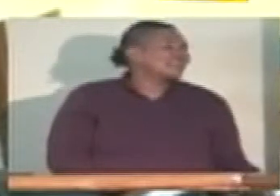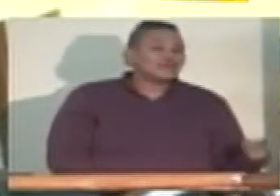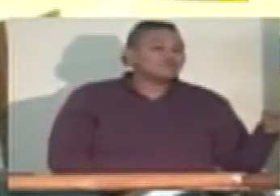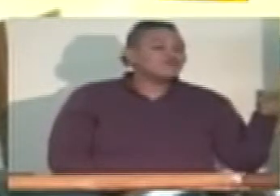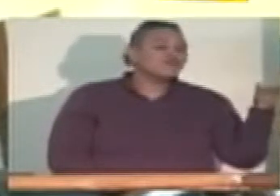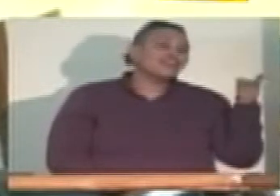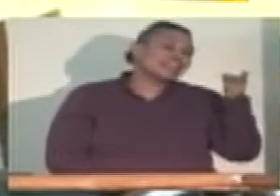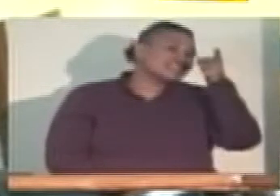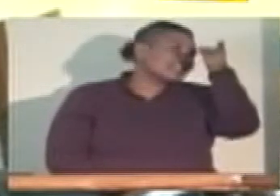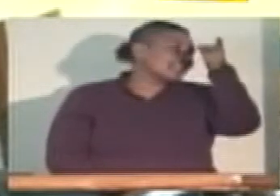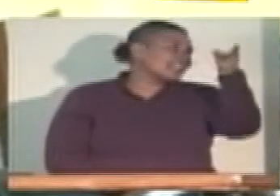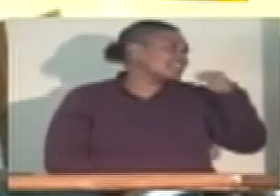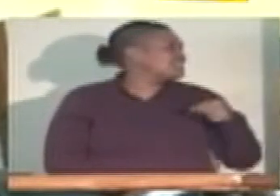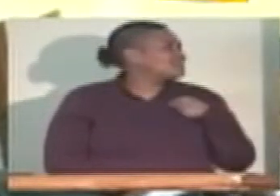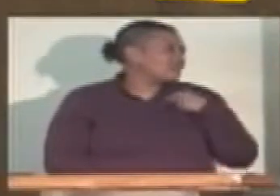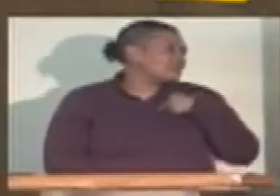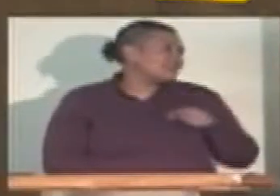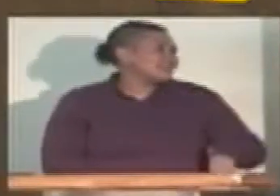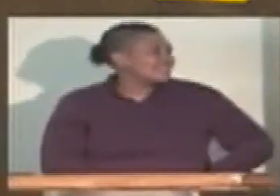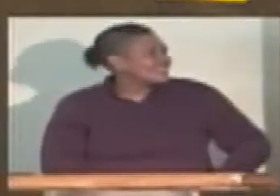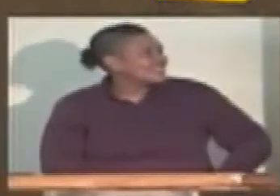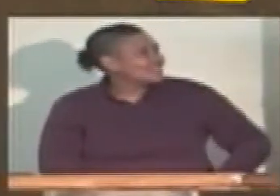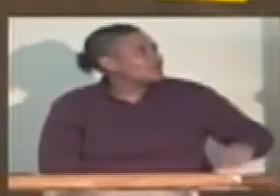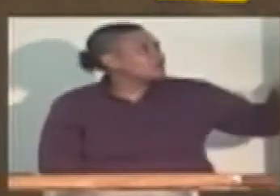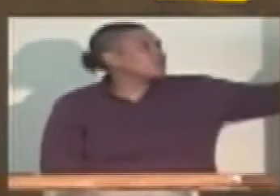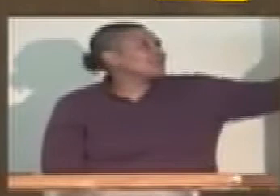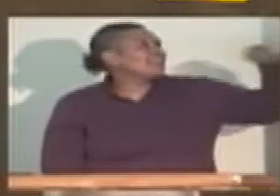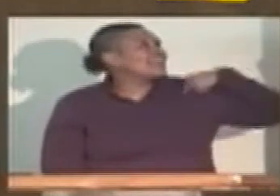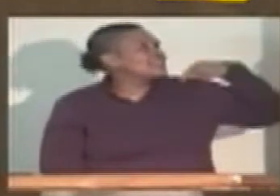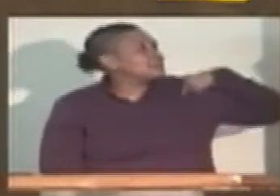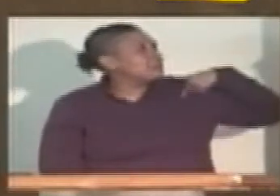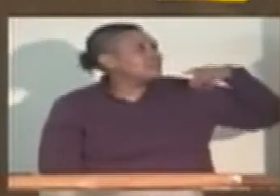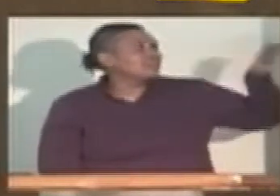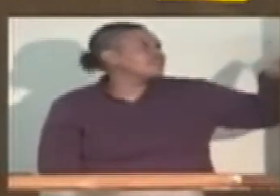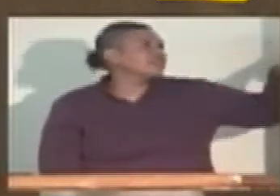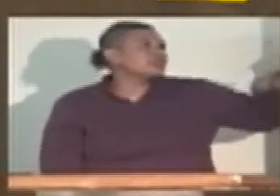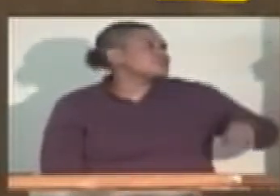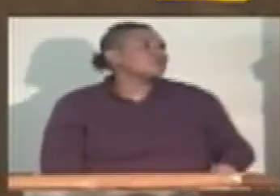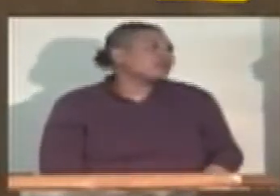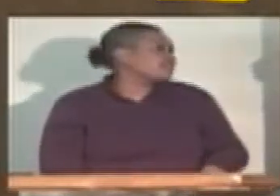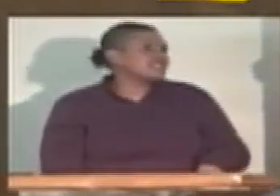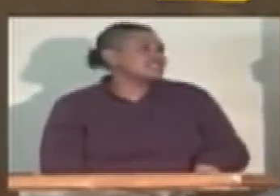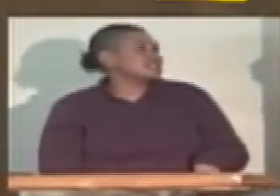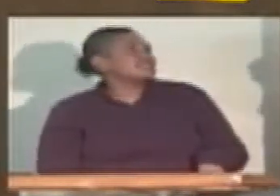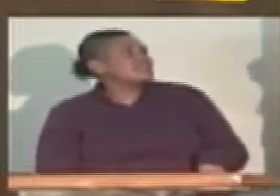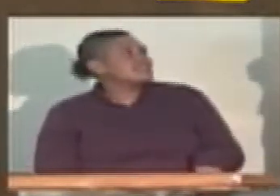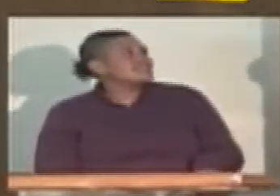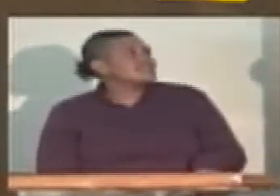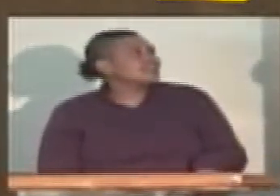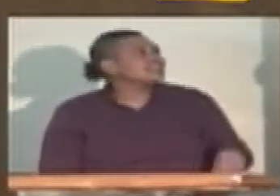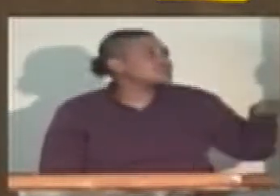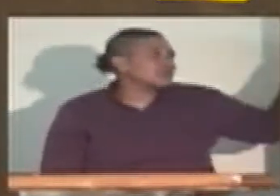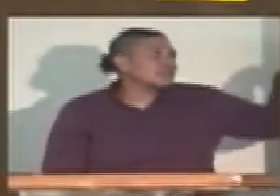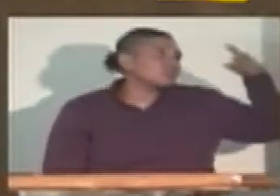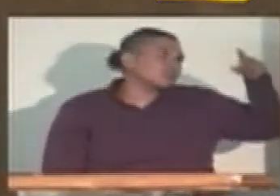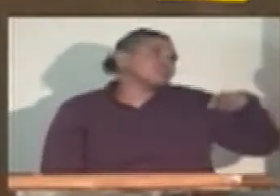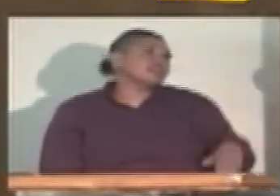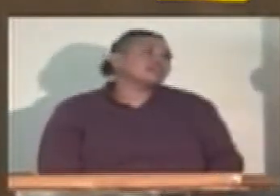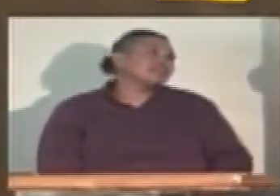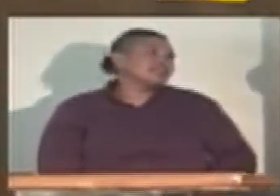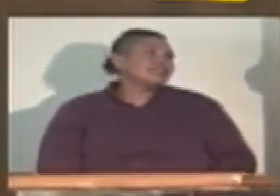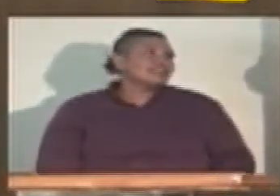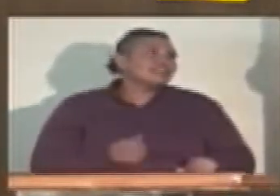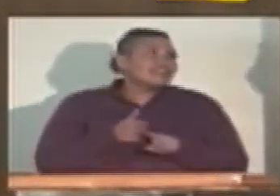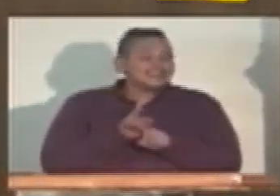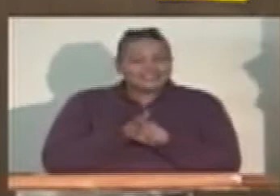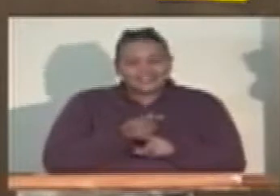the education sector in Jamaica. First, I want to thank God for his blessing and divine guidance, as